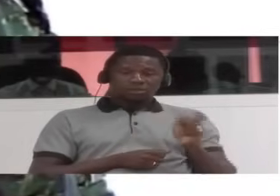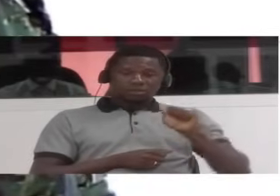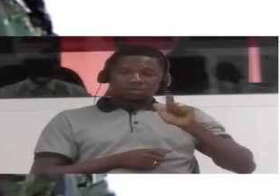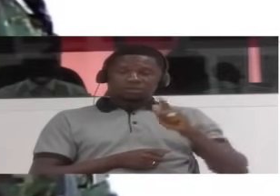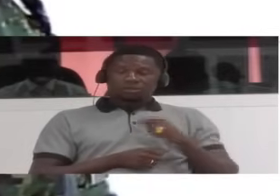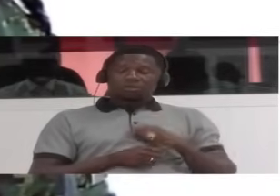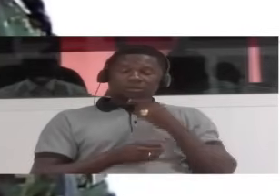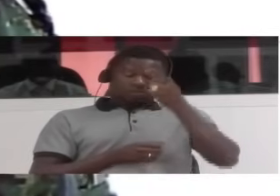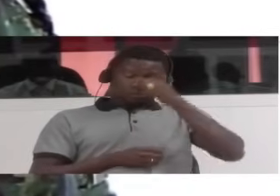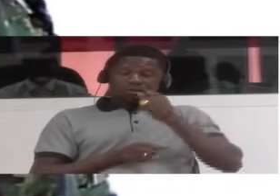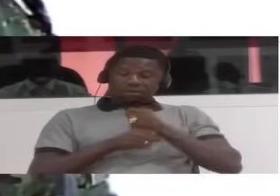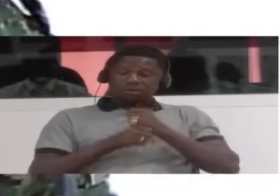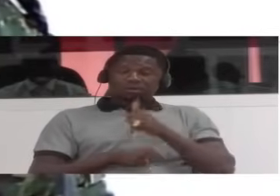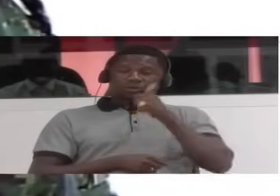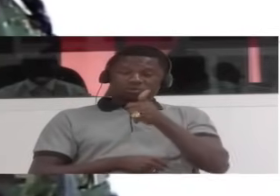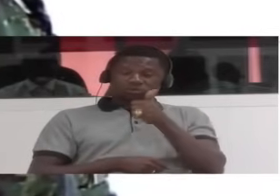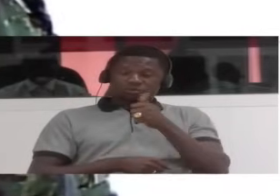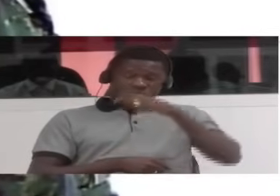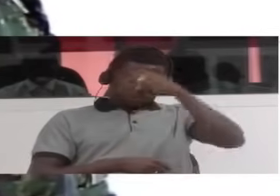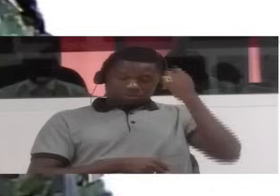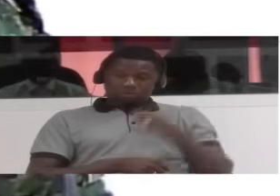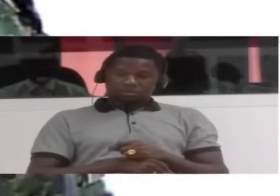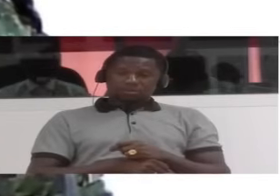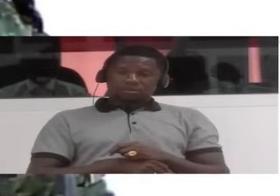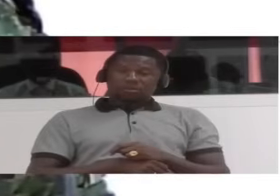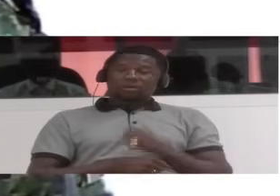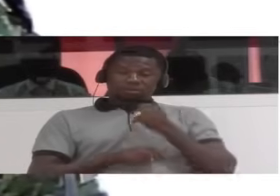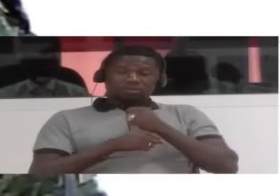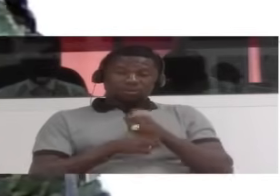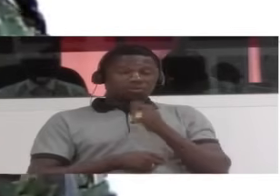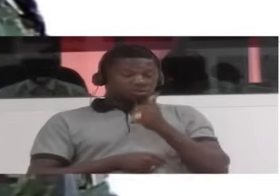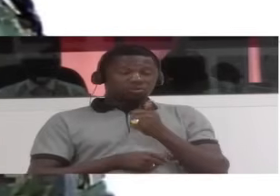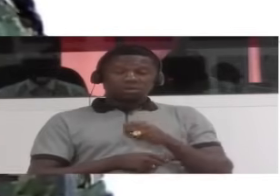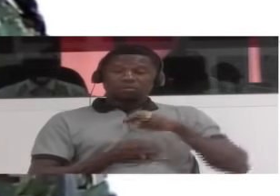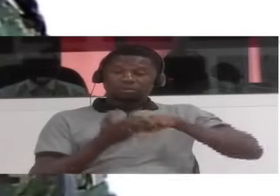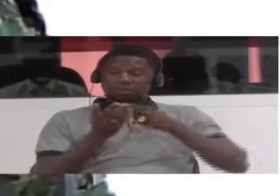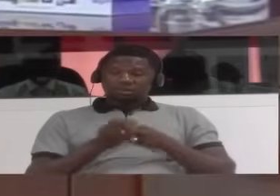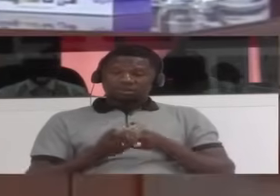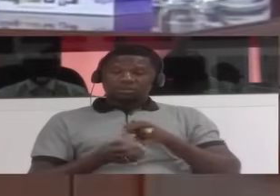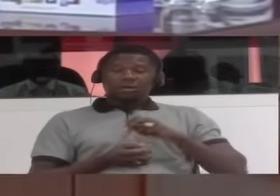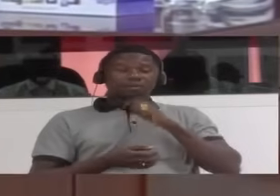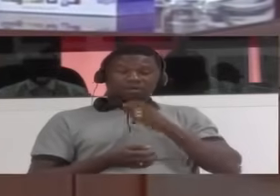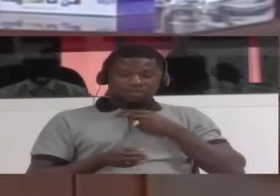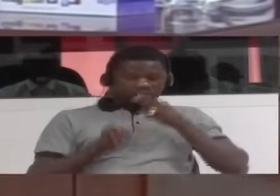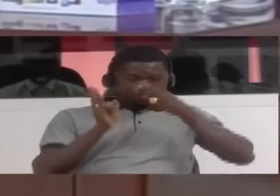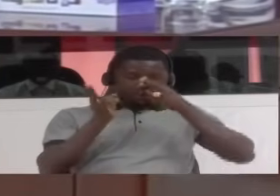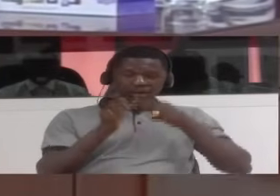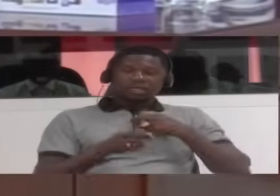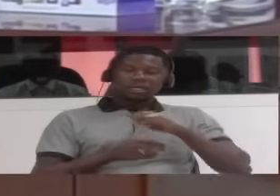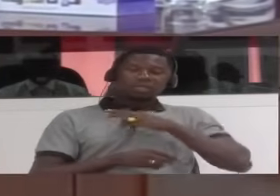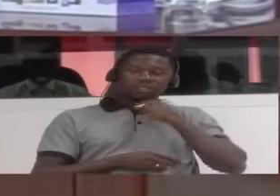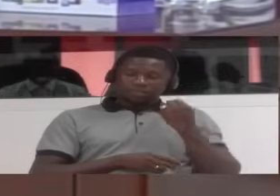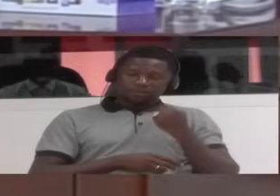Jungla is making a good job. He's making a to-to-to. That means Jungla has fired and has killed.